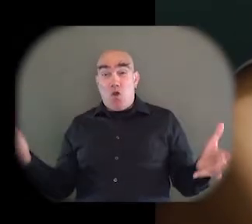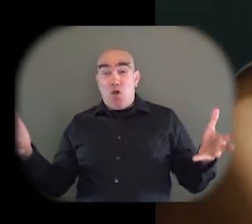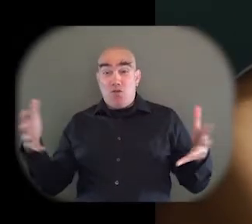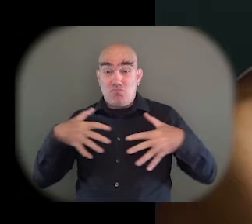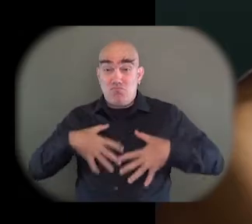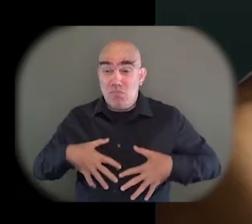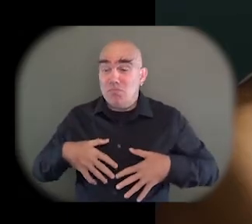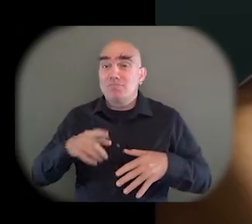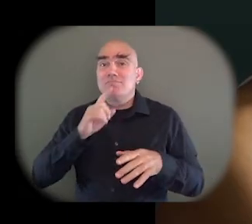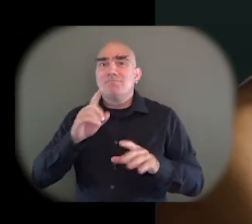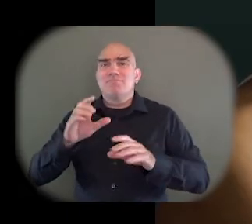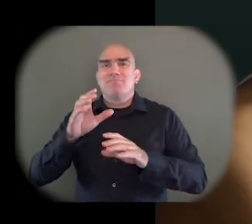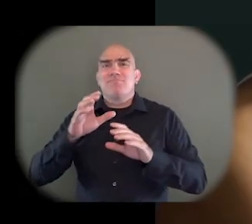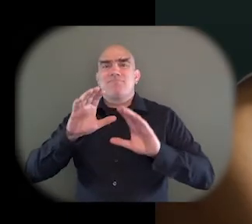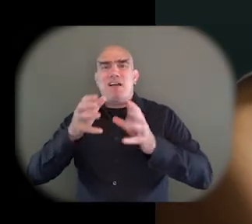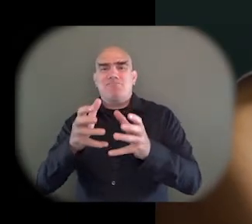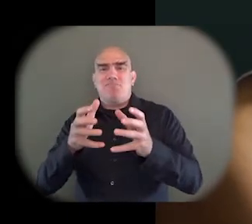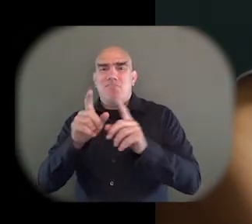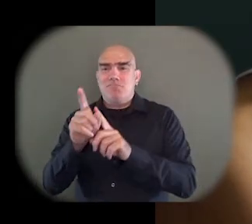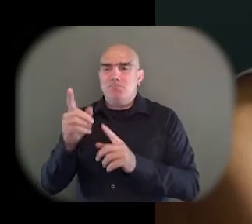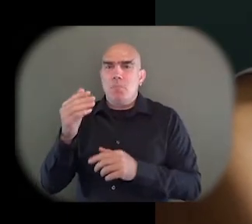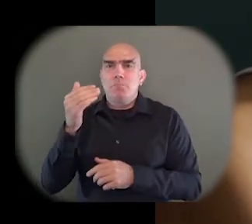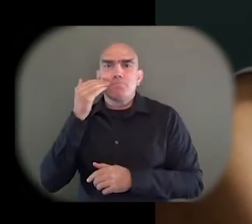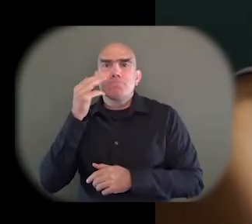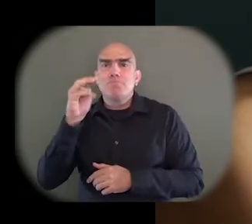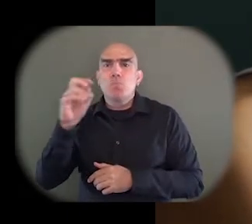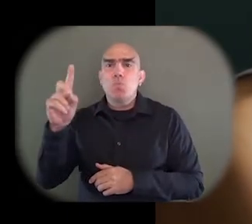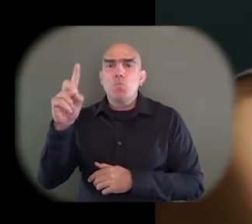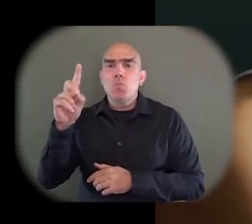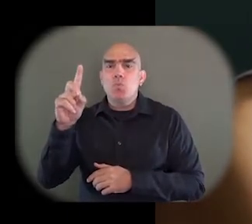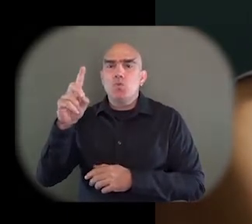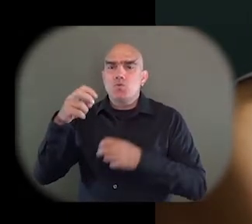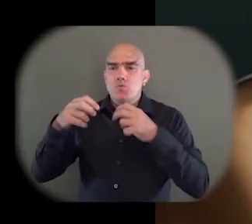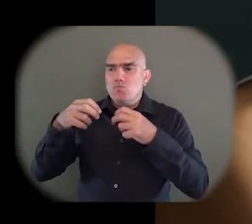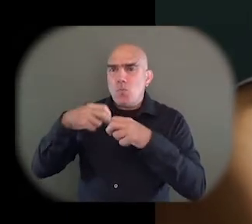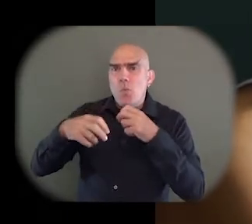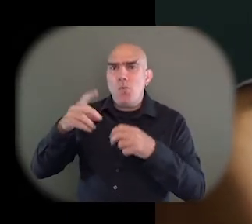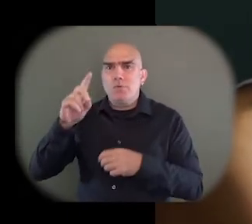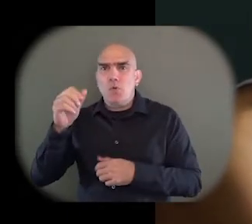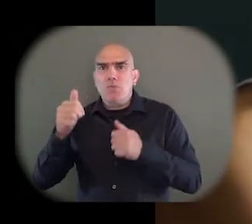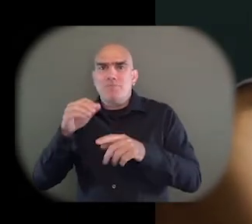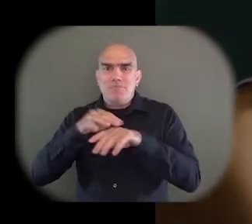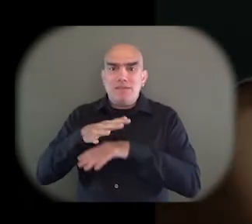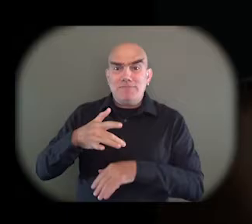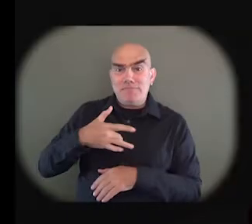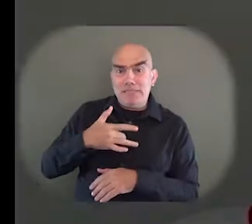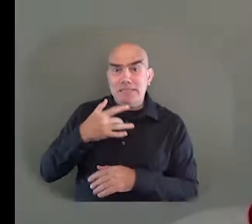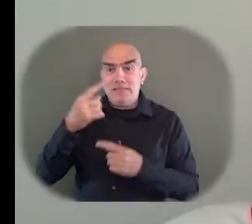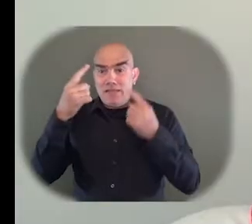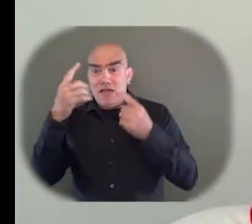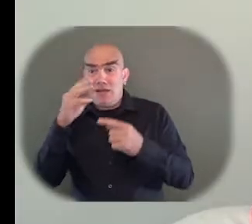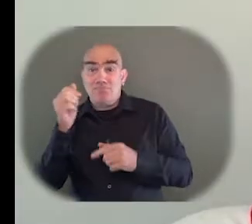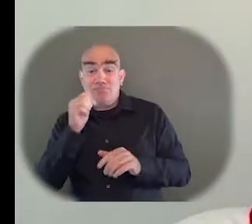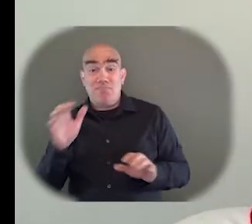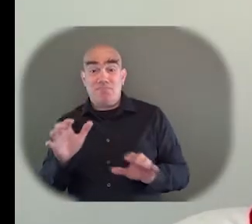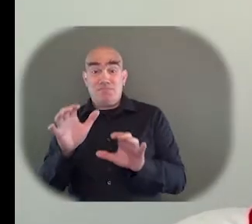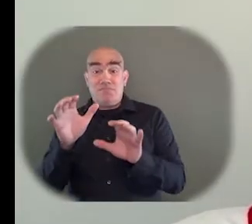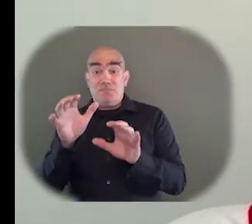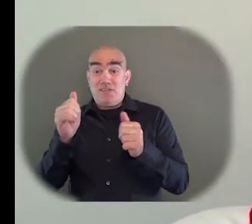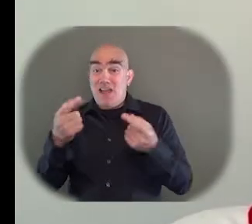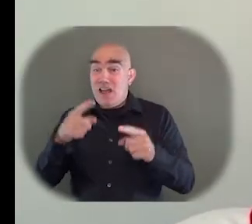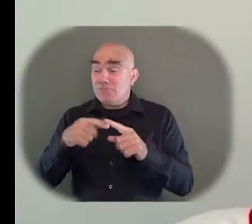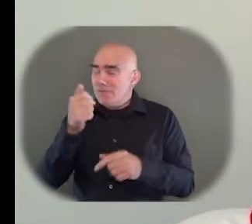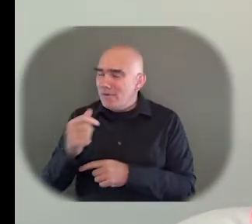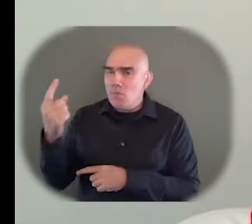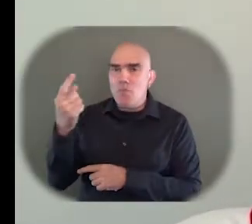depression is classified as a mood disorder which affects feelings, thoughts, and daily activities. It can happen to